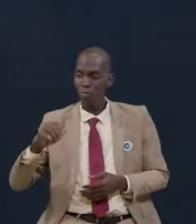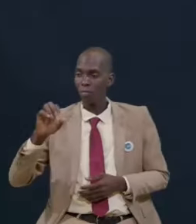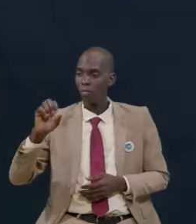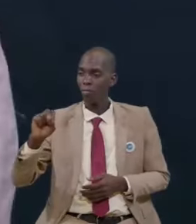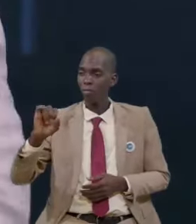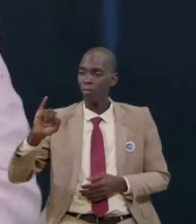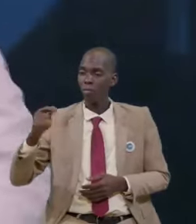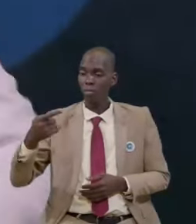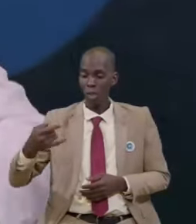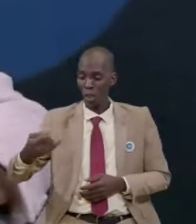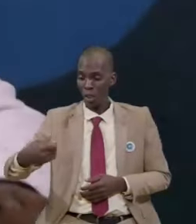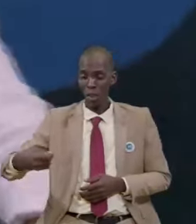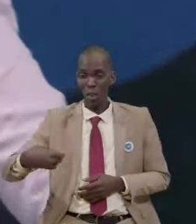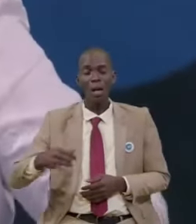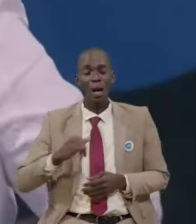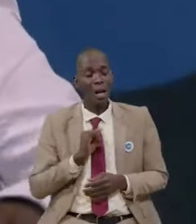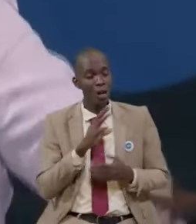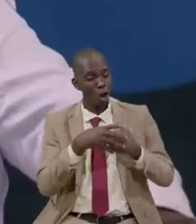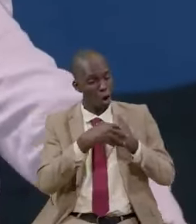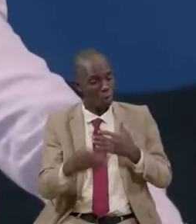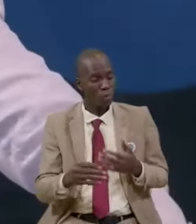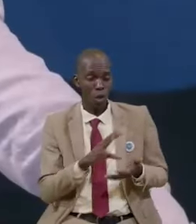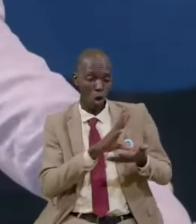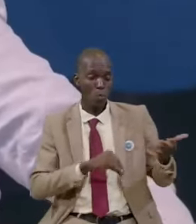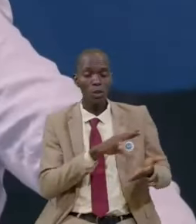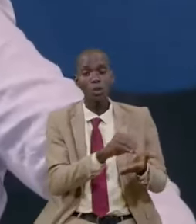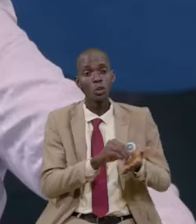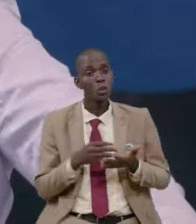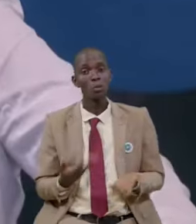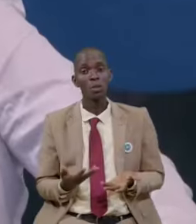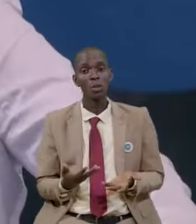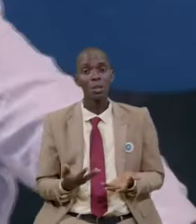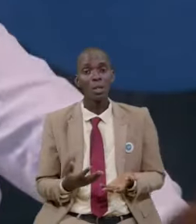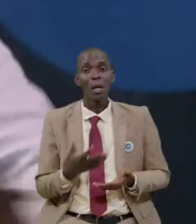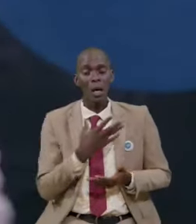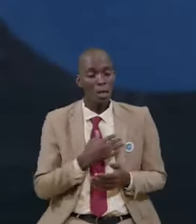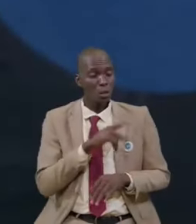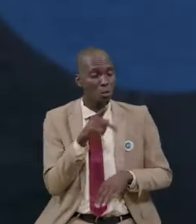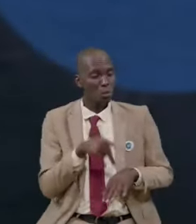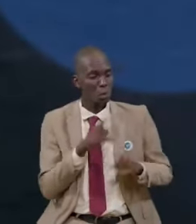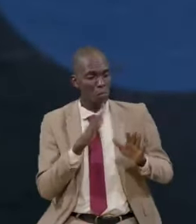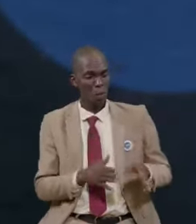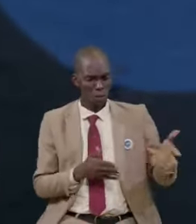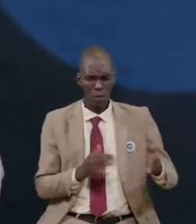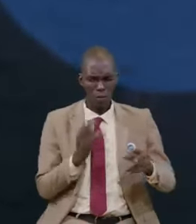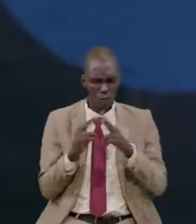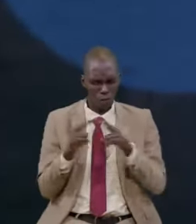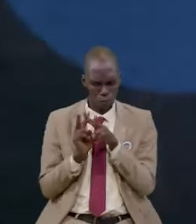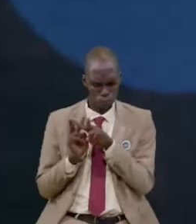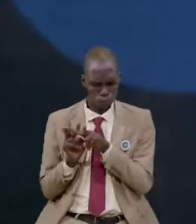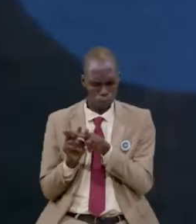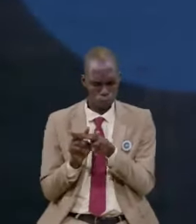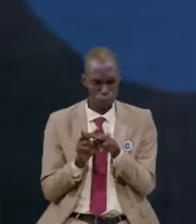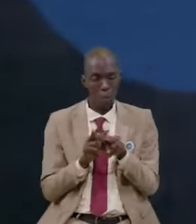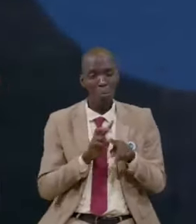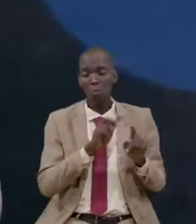did that were wrong. And he was always there, vigilant. I said, now my heart